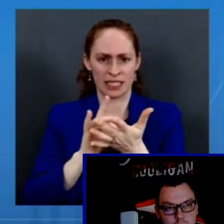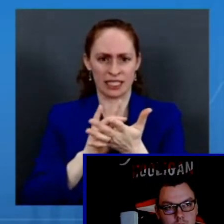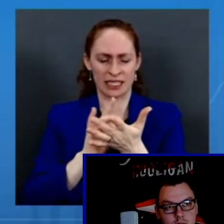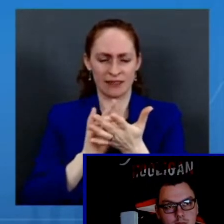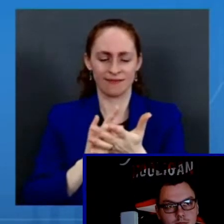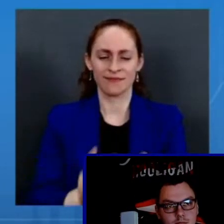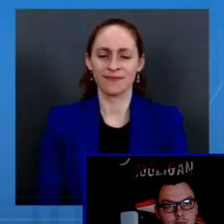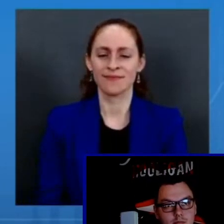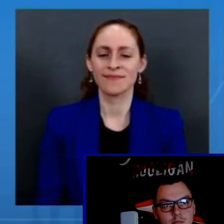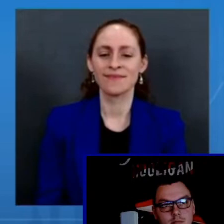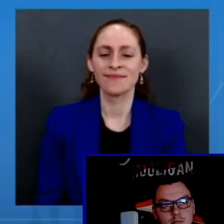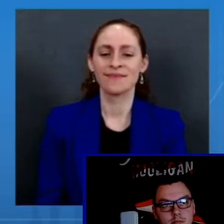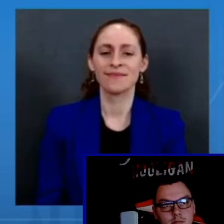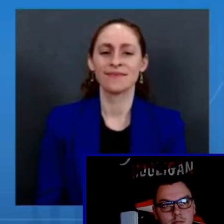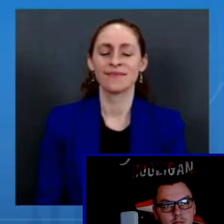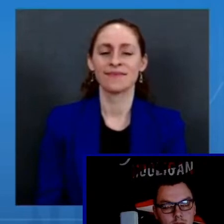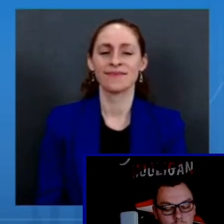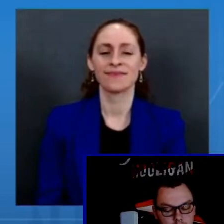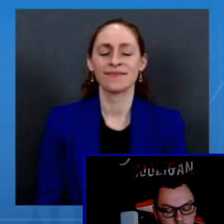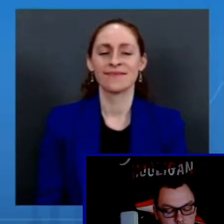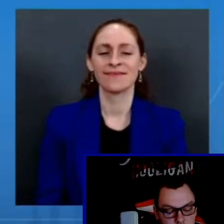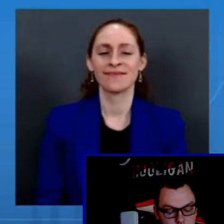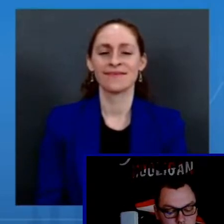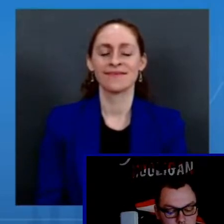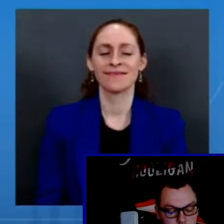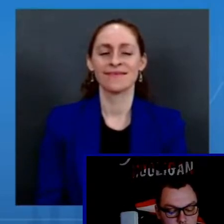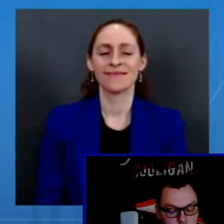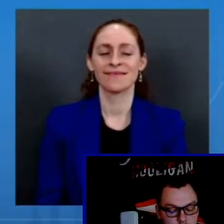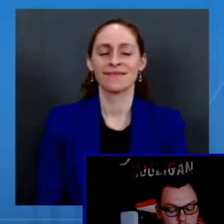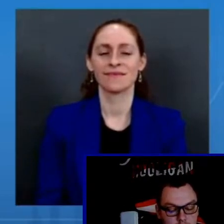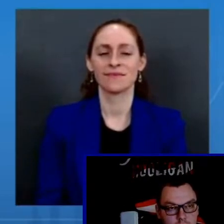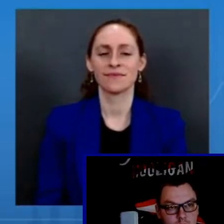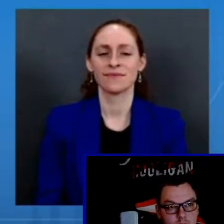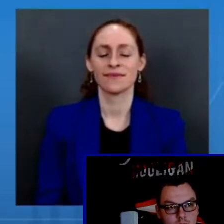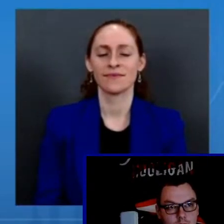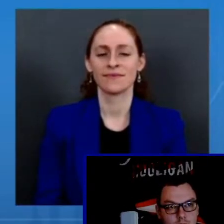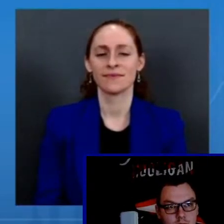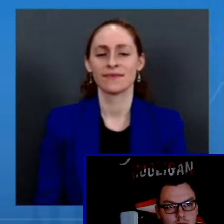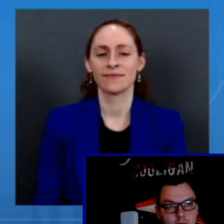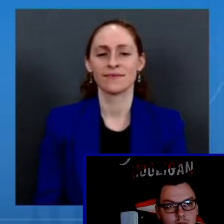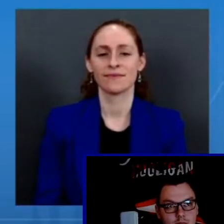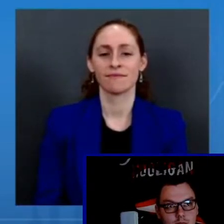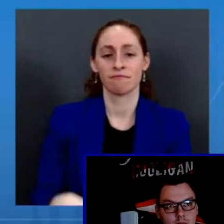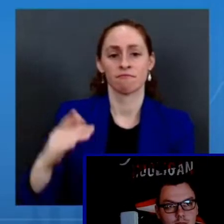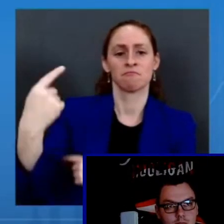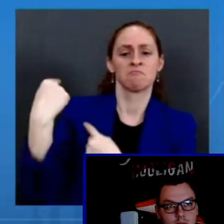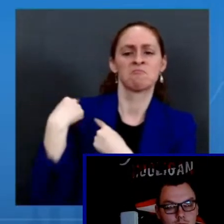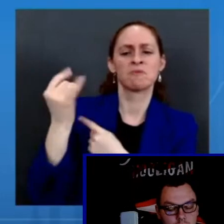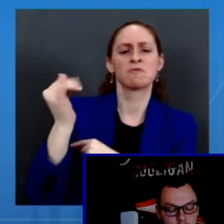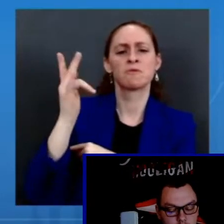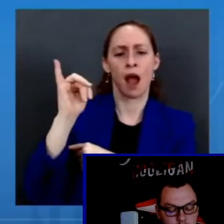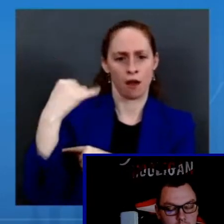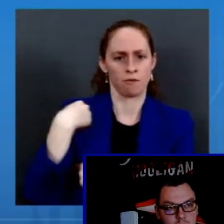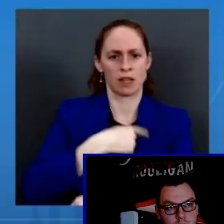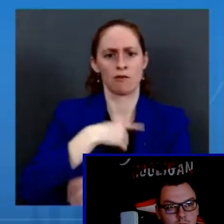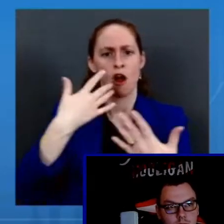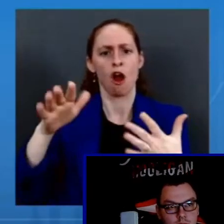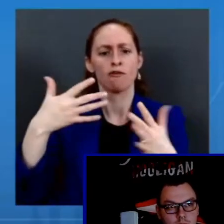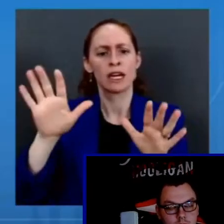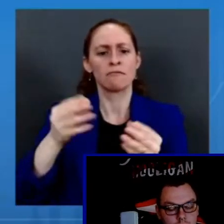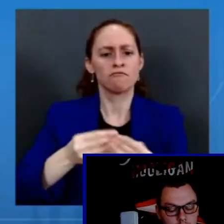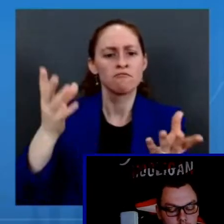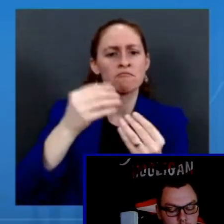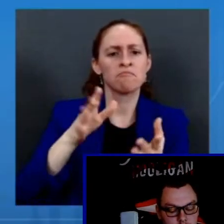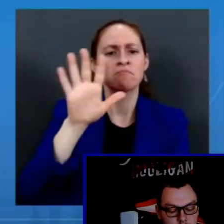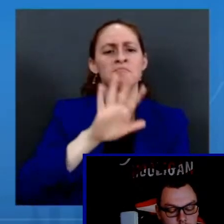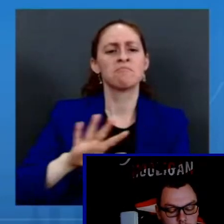Since July, we've deployed 2.7 million monoclonal antibody treatment courses to help keep people out of the hospital and